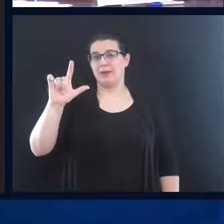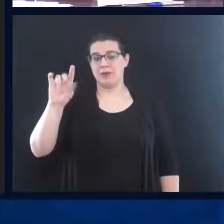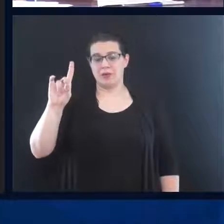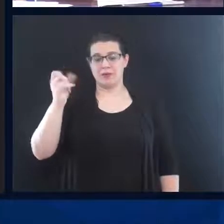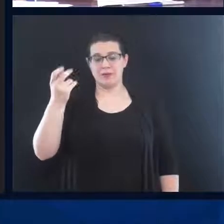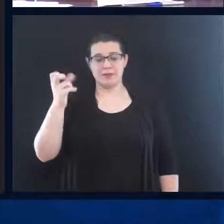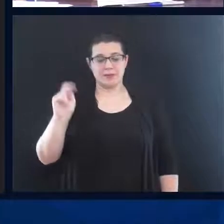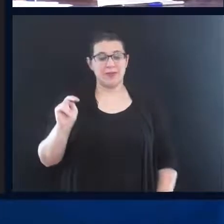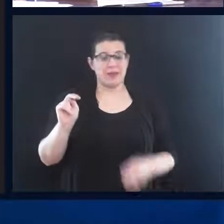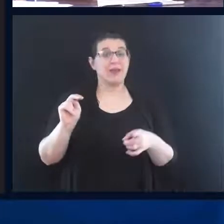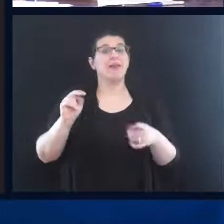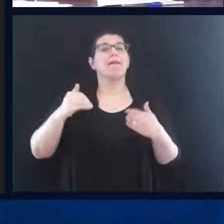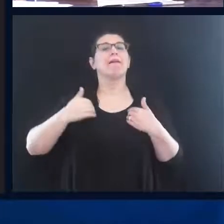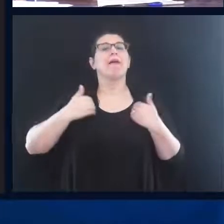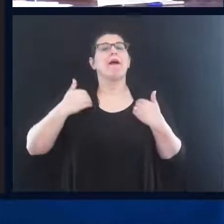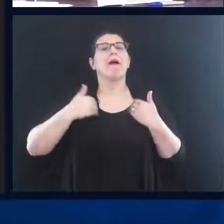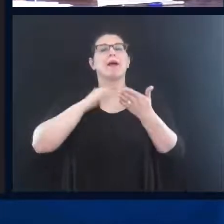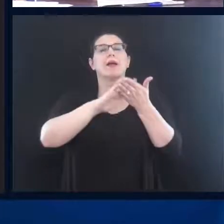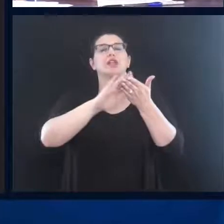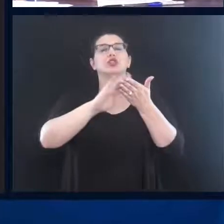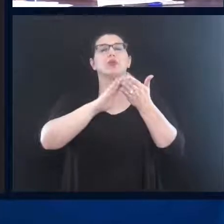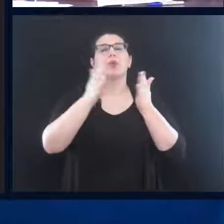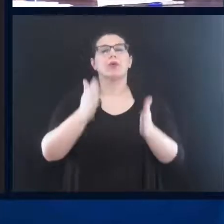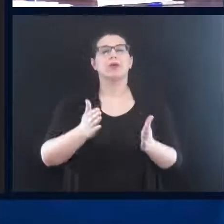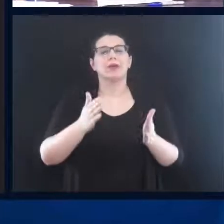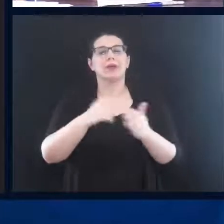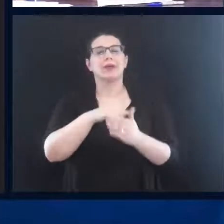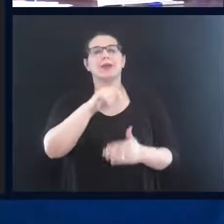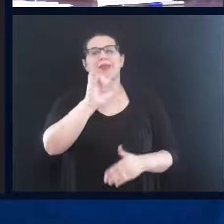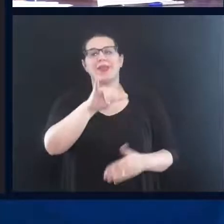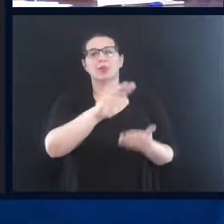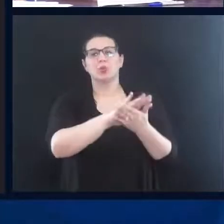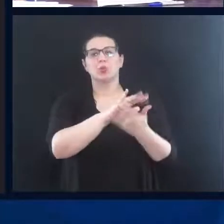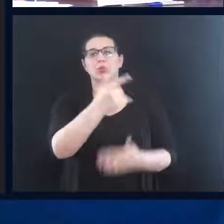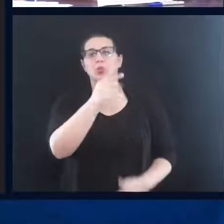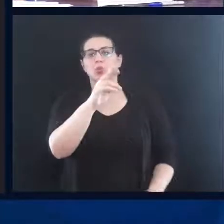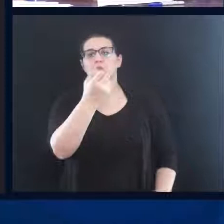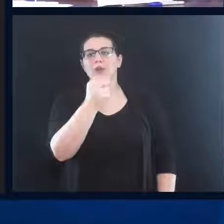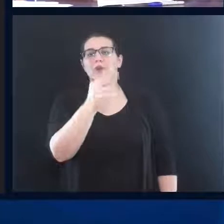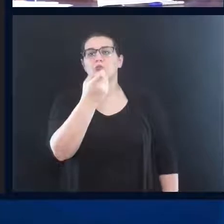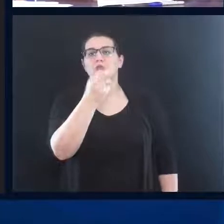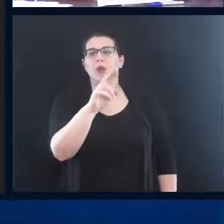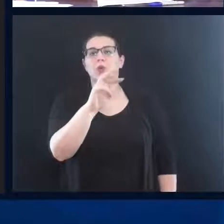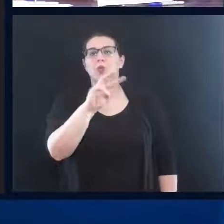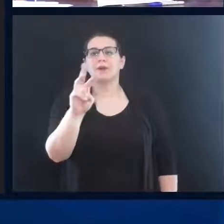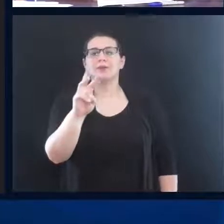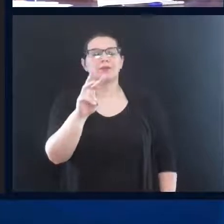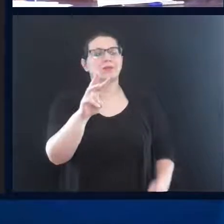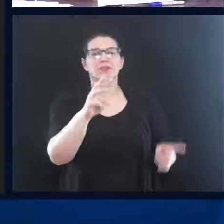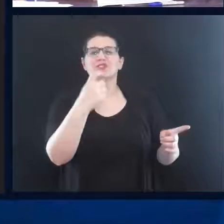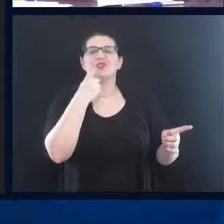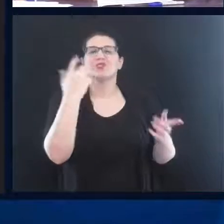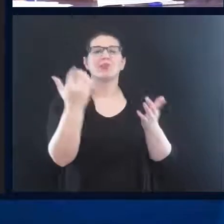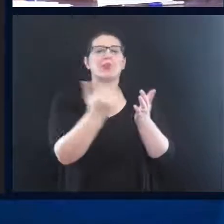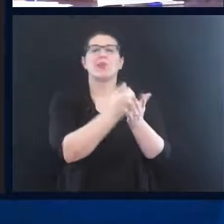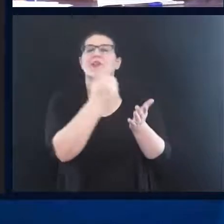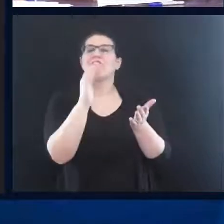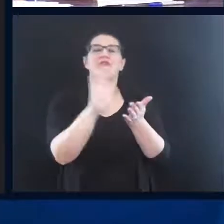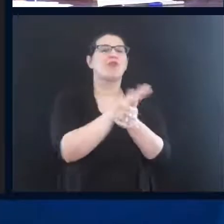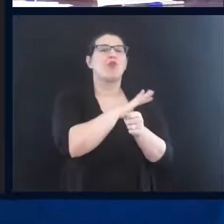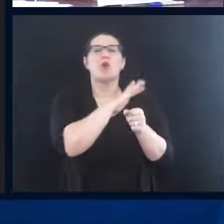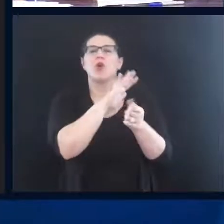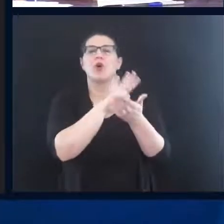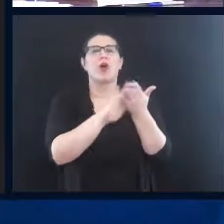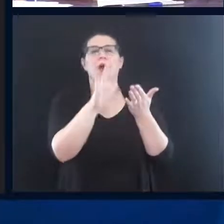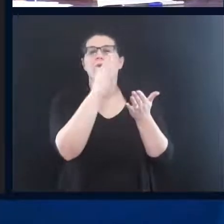young custodian at Greenbrier West that just won a full ride scholarship. Waylon wants to